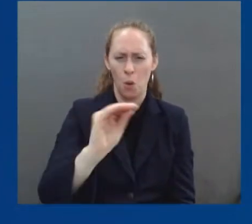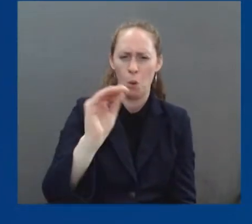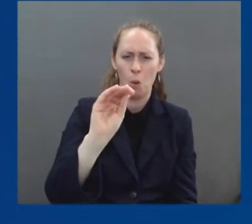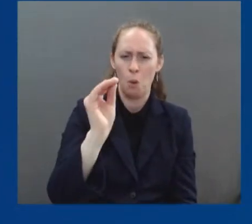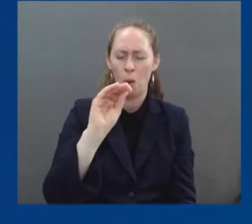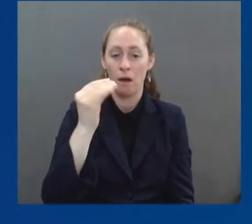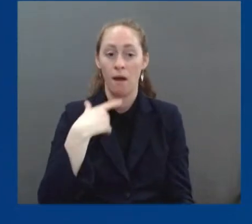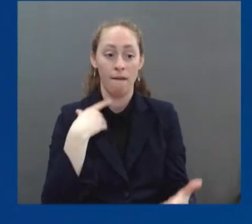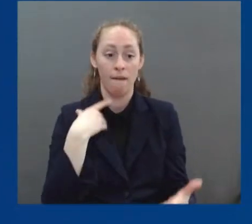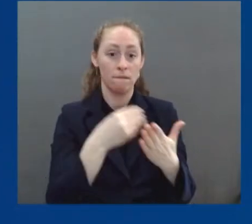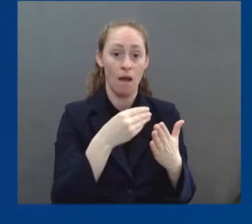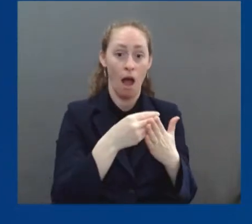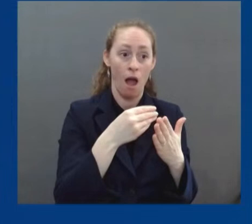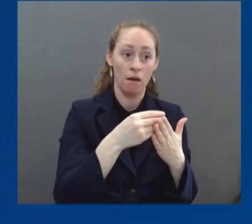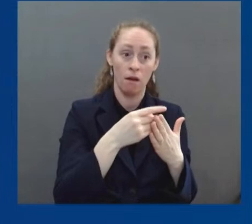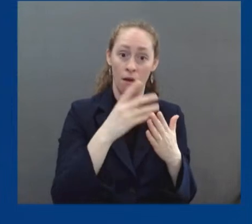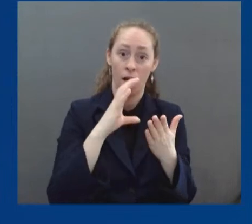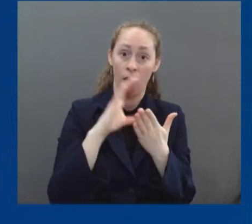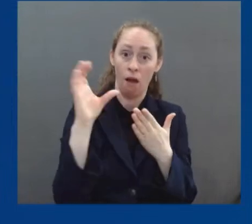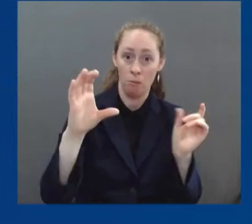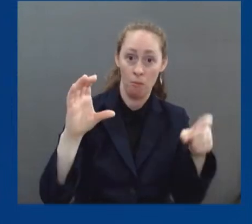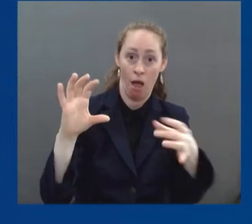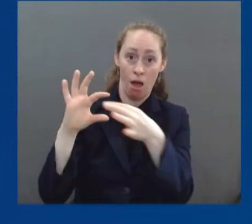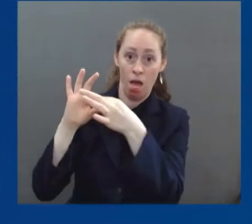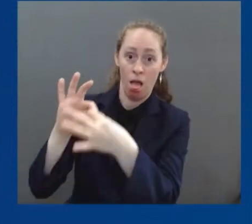it belongs. Next question, please.